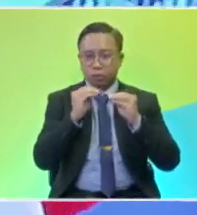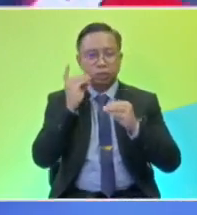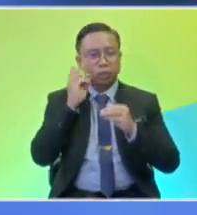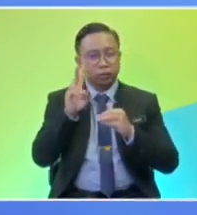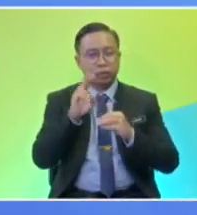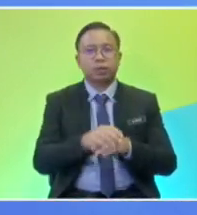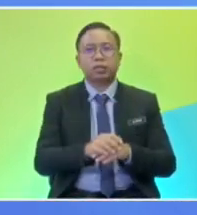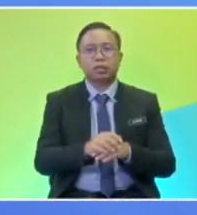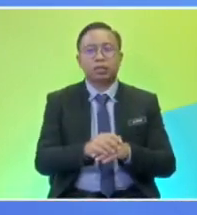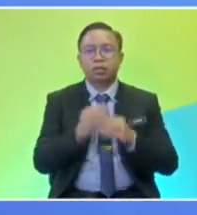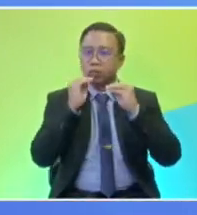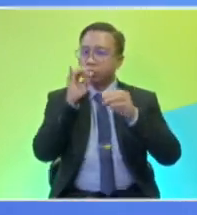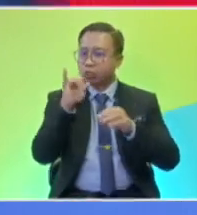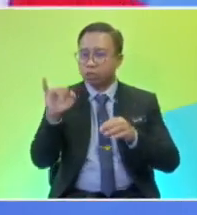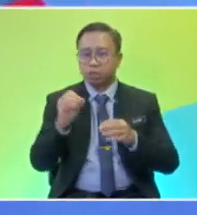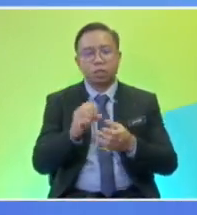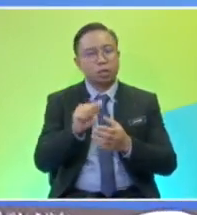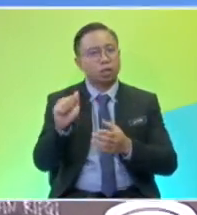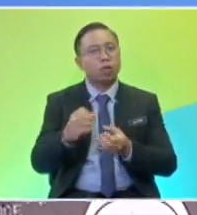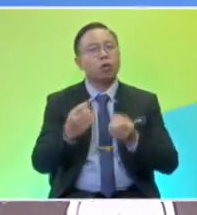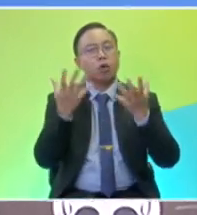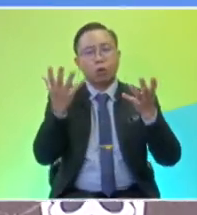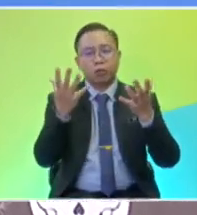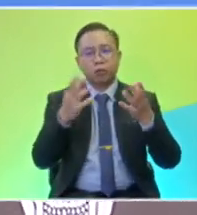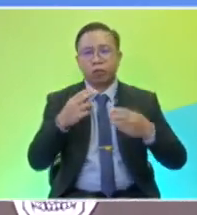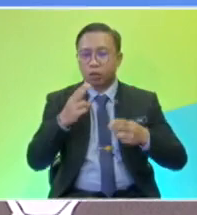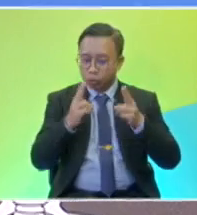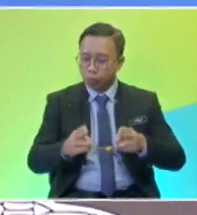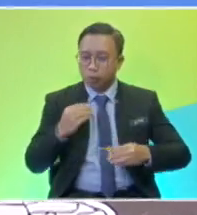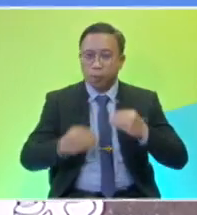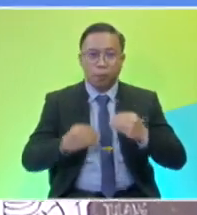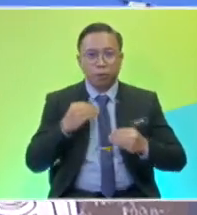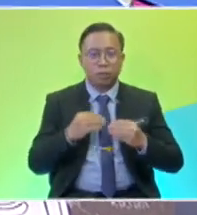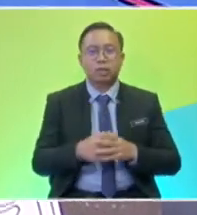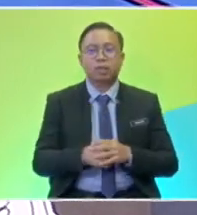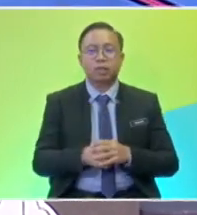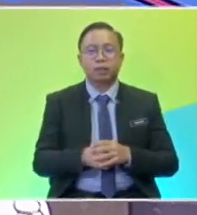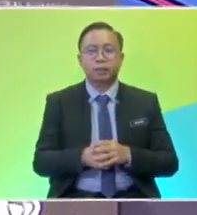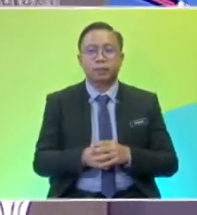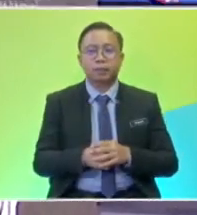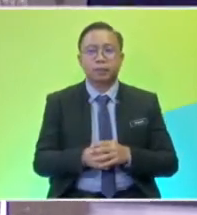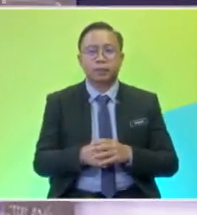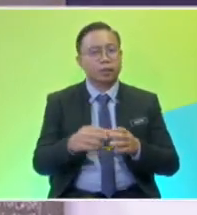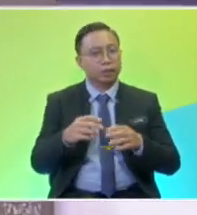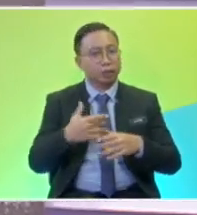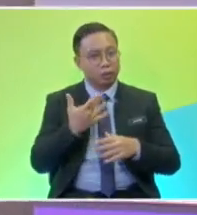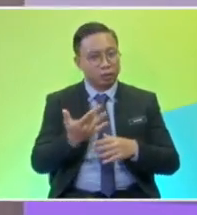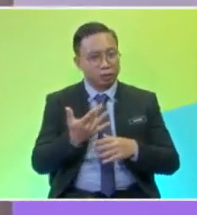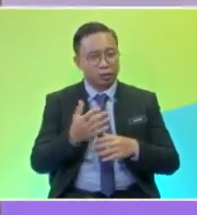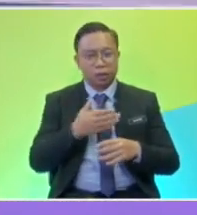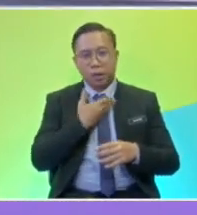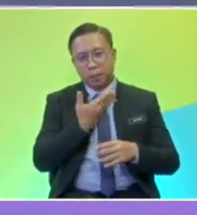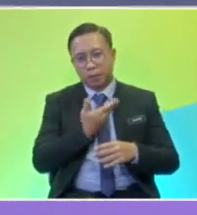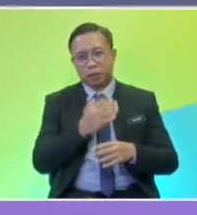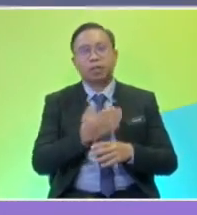Taman Selayang, for teaching us a lot more about the human body, skeleton and the joints, and a lot more, right? We really have learned a lot. And